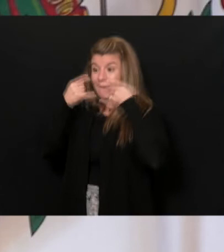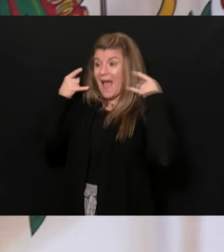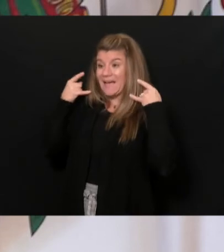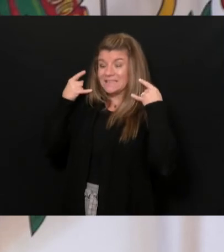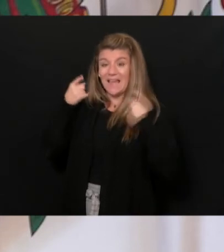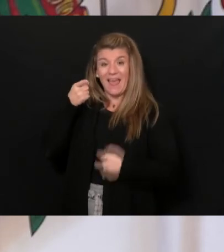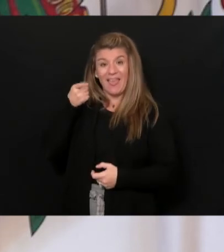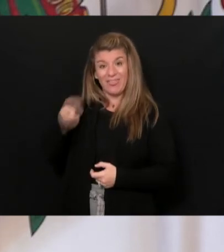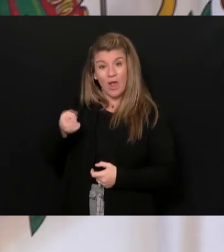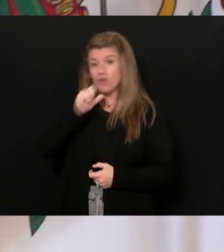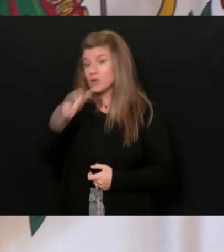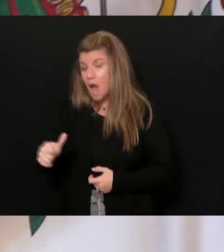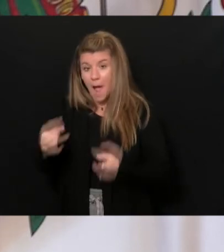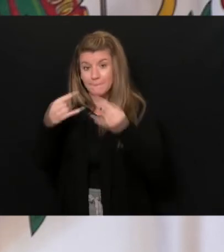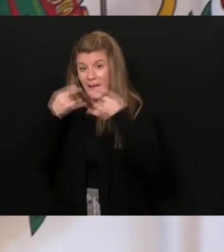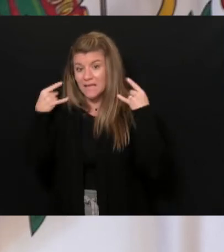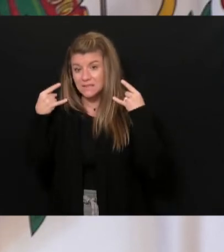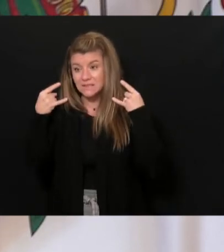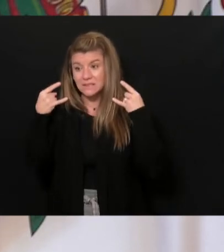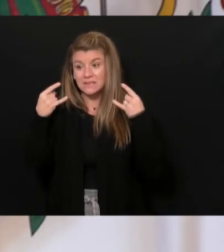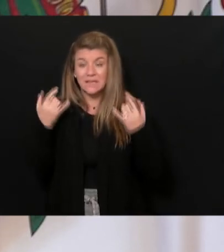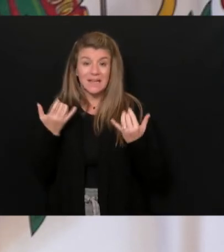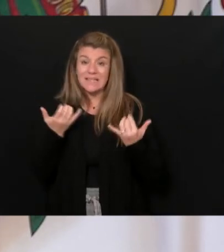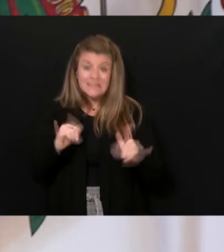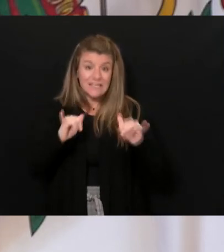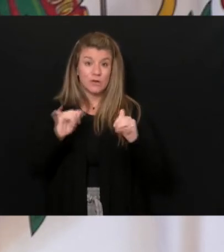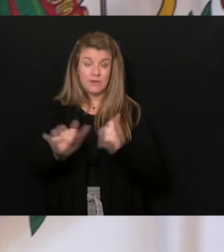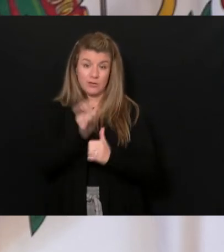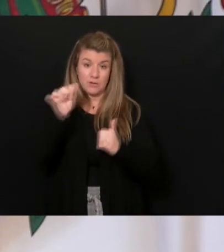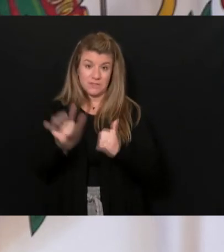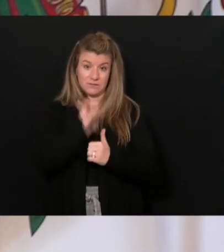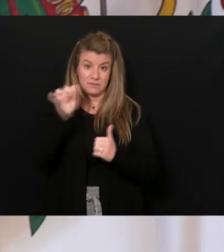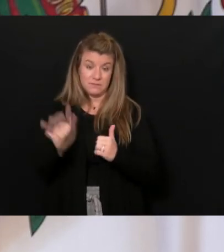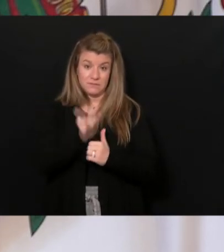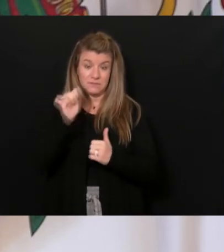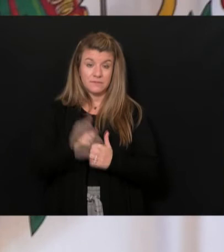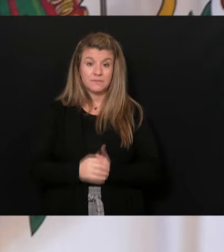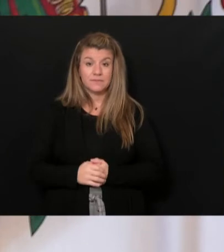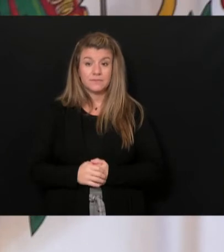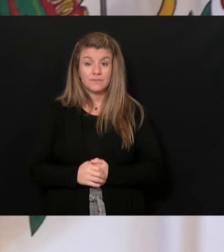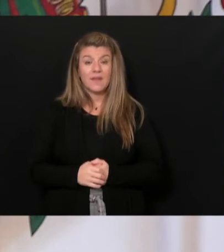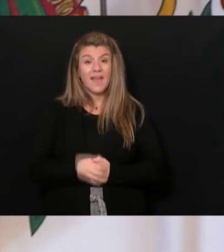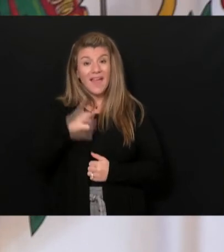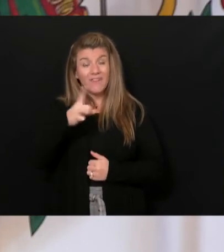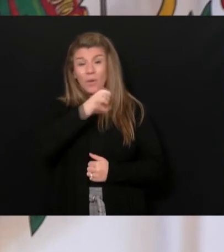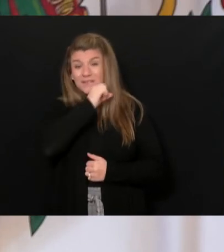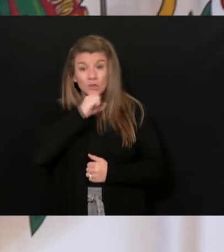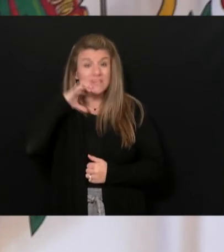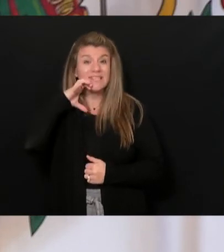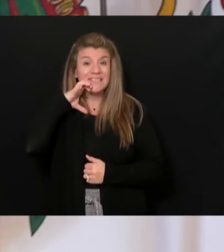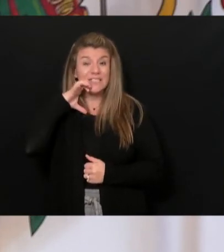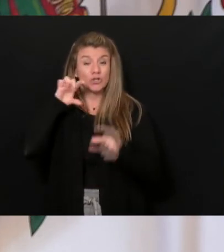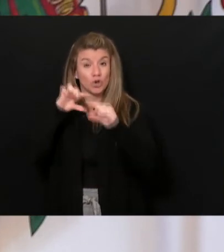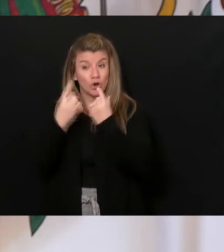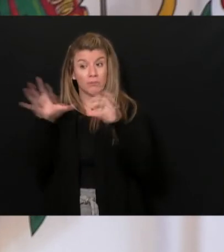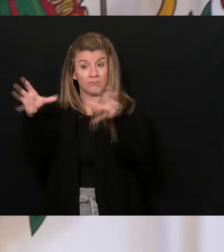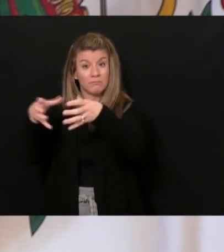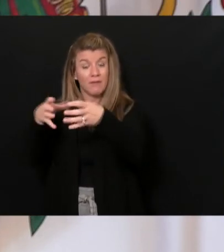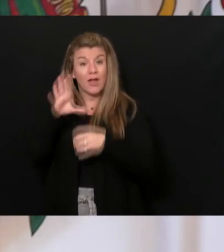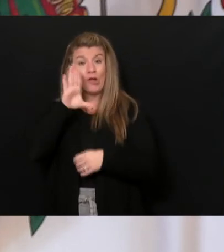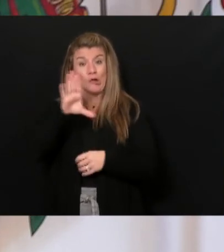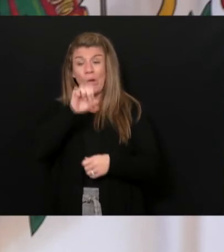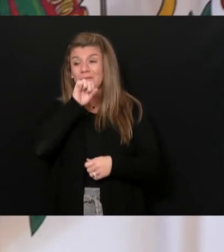there and not masked, it's probably dangerous. If you're one of our seniors and everything, and your loved ones,